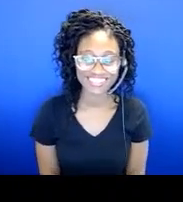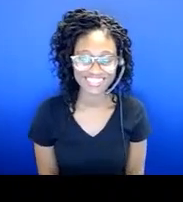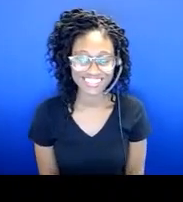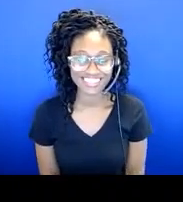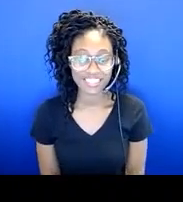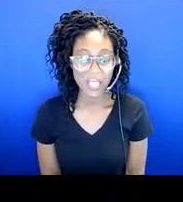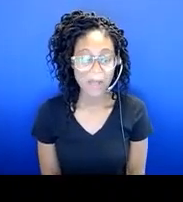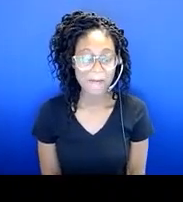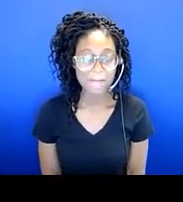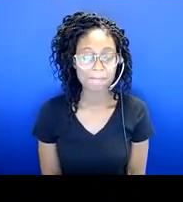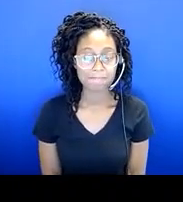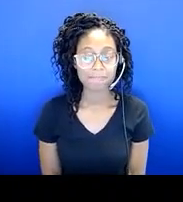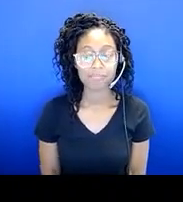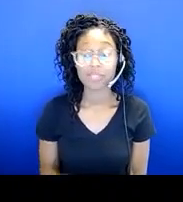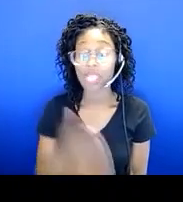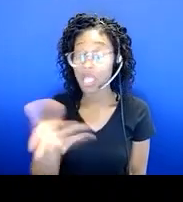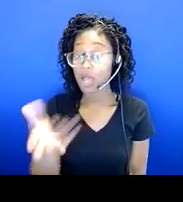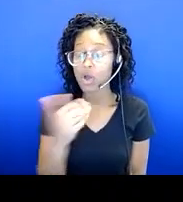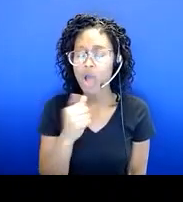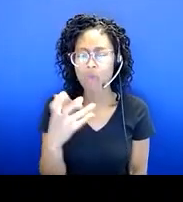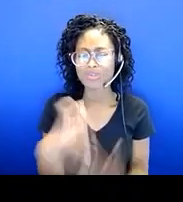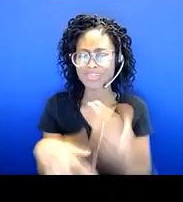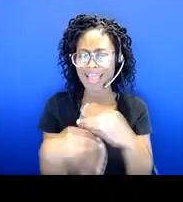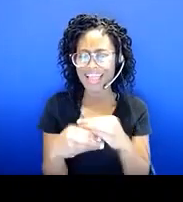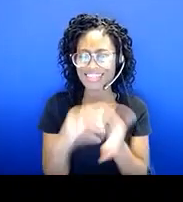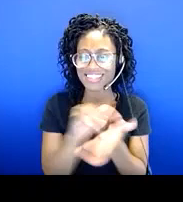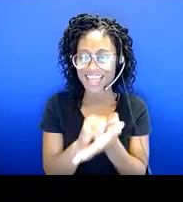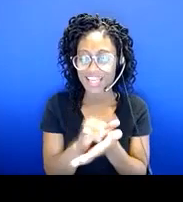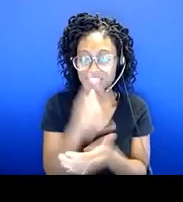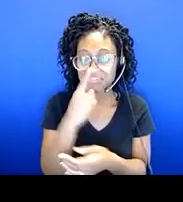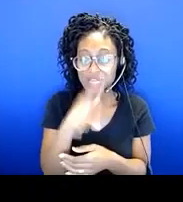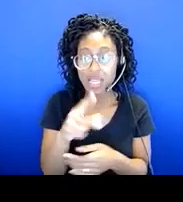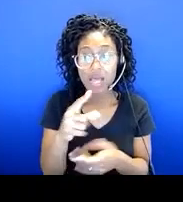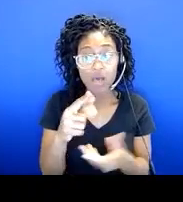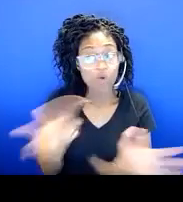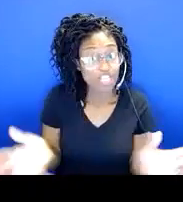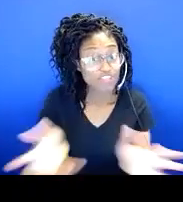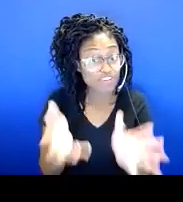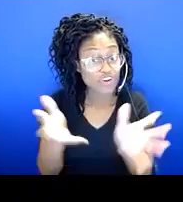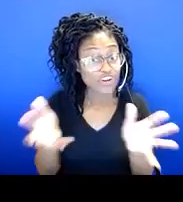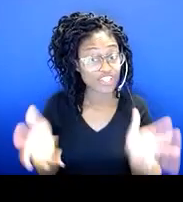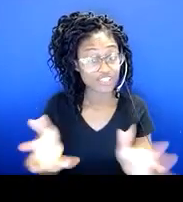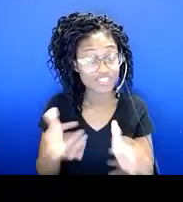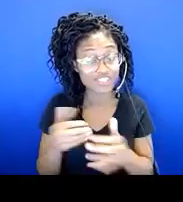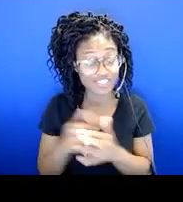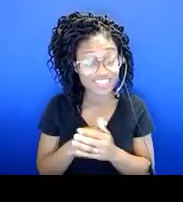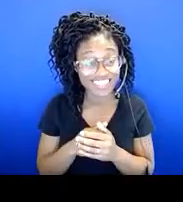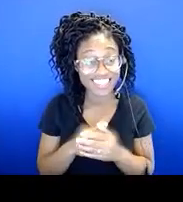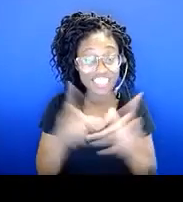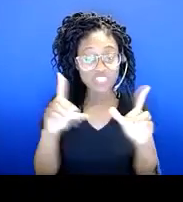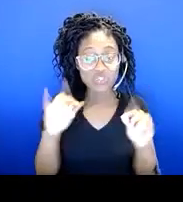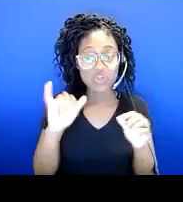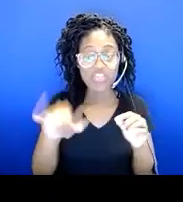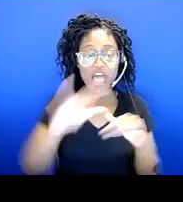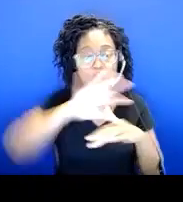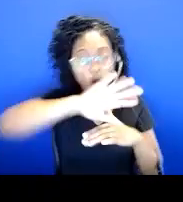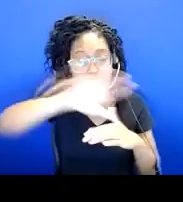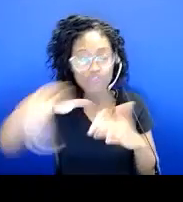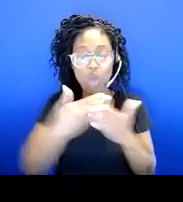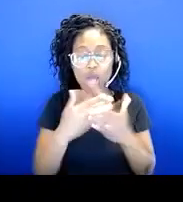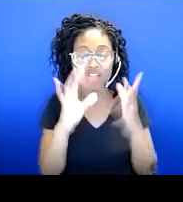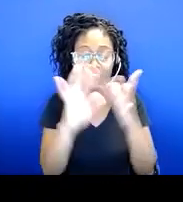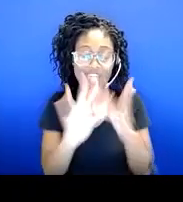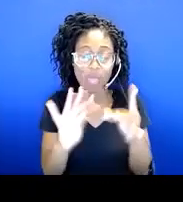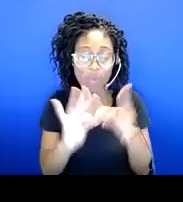Okay, someone asked. I just wanted to add, we do encourage it, to do that overall narration, so that someone